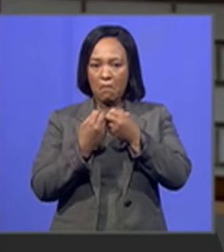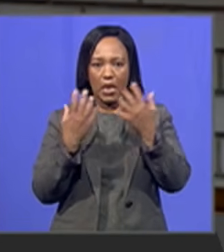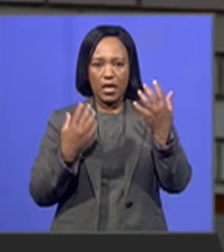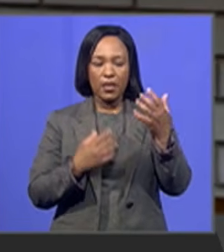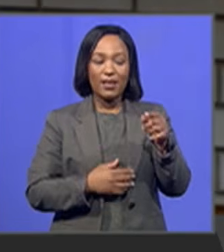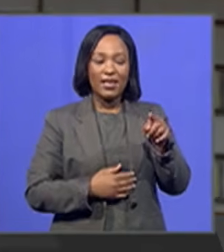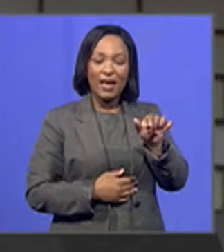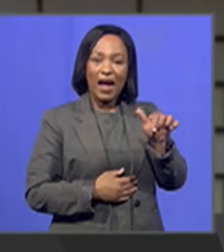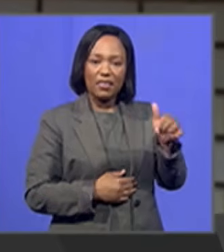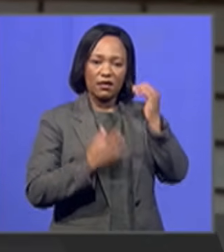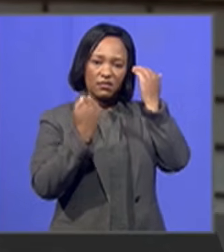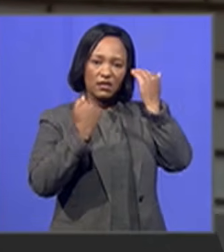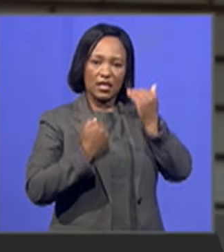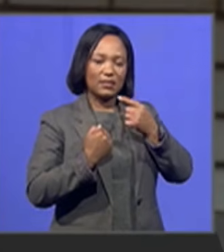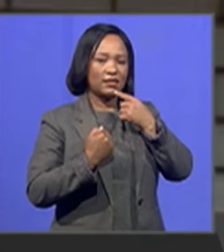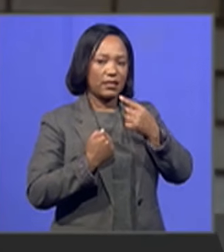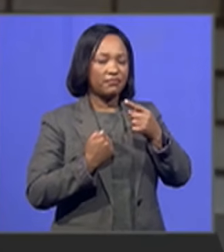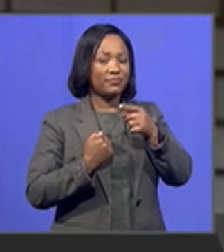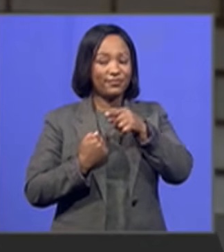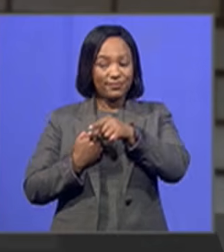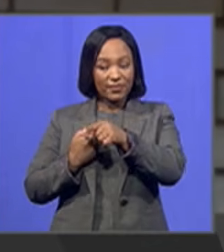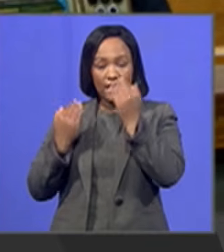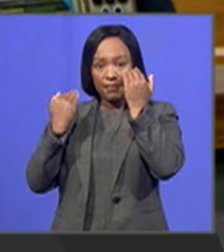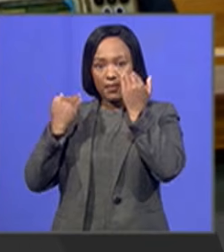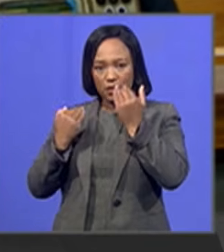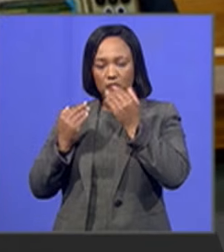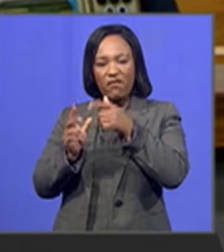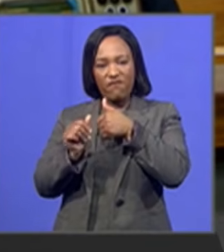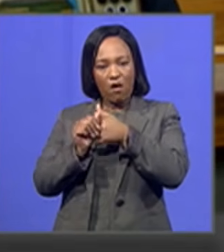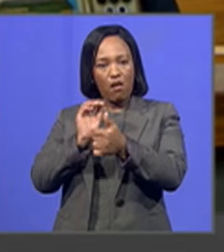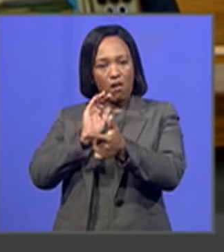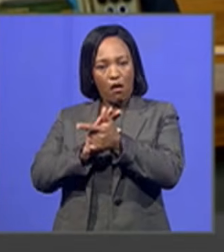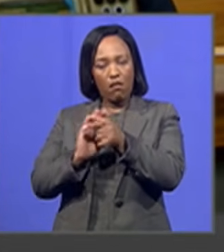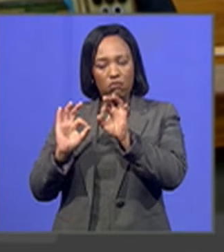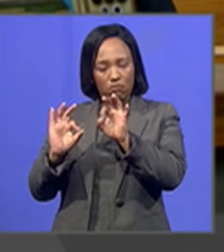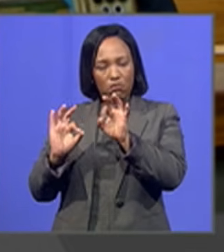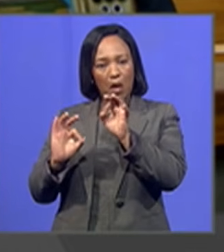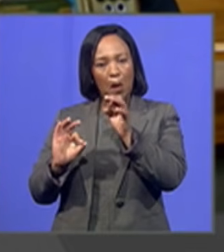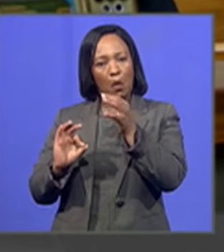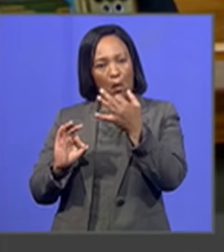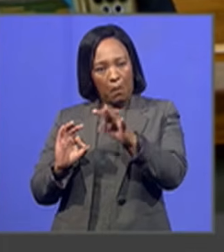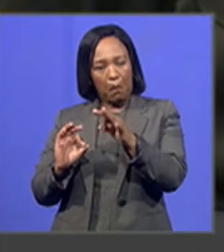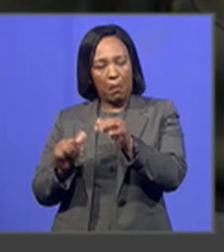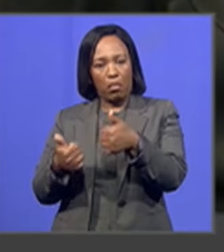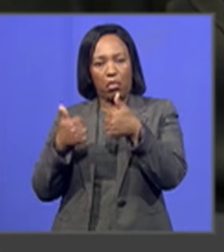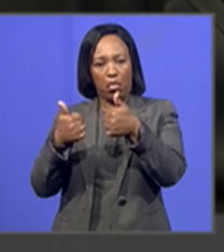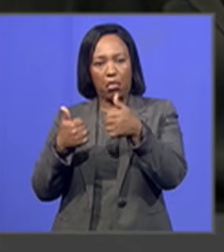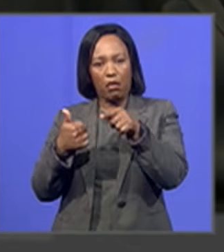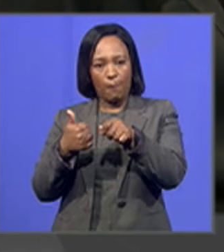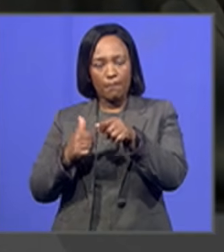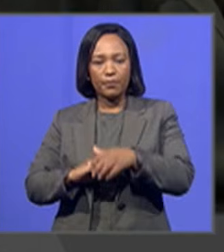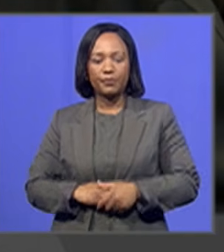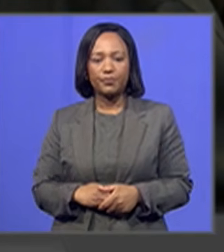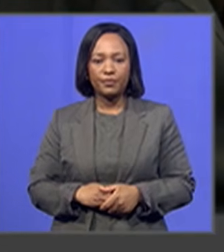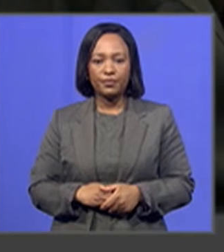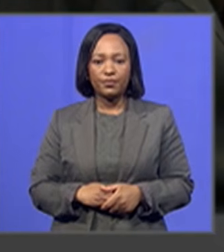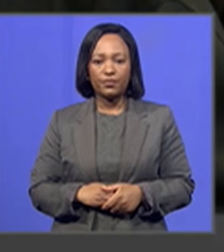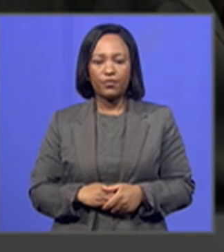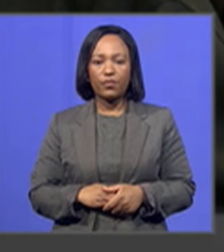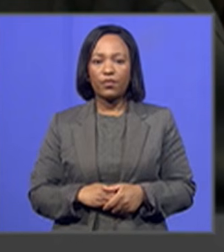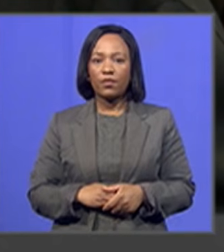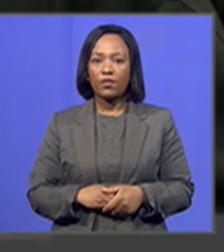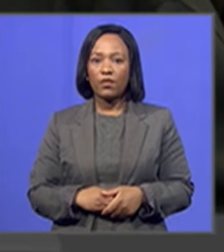boletse hore Mastrata o latetse molao ho fihlella qeto ya hae. Finding by the magistrate on the score cannot